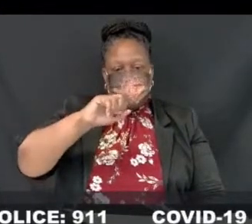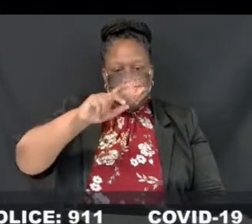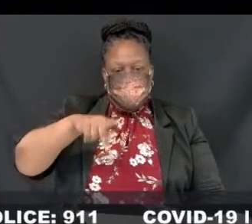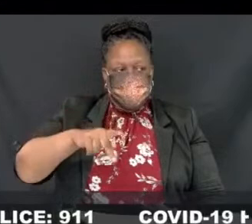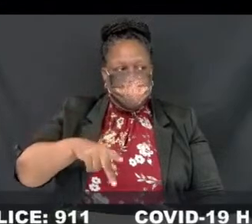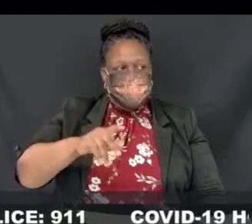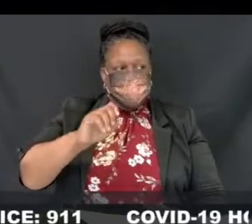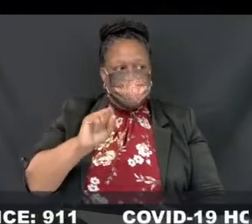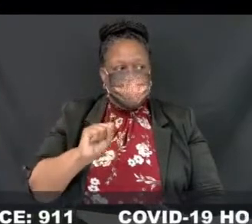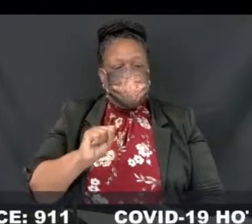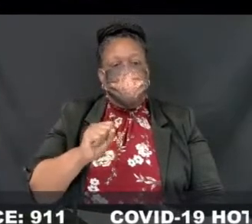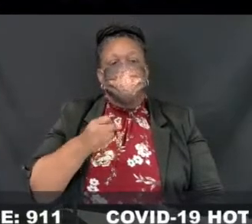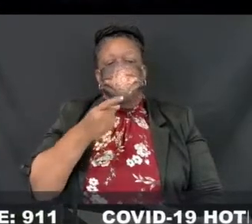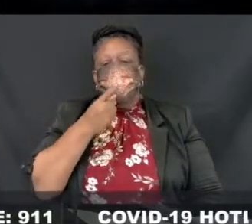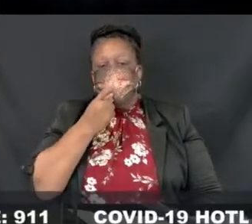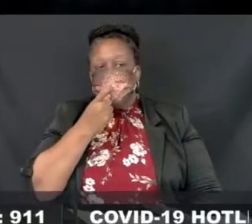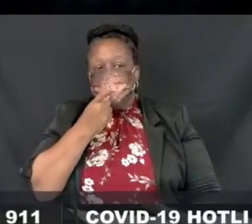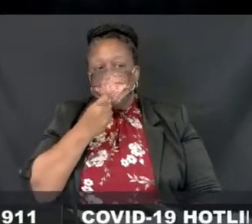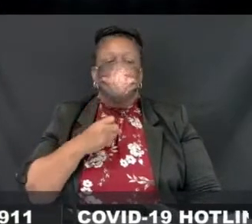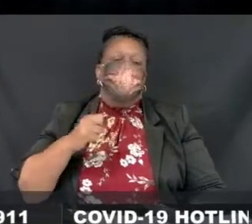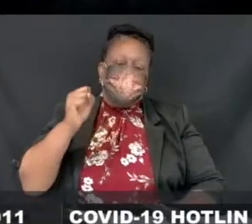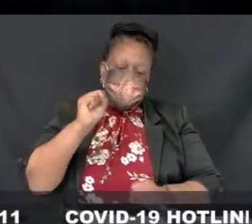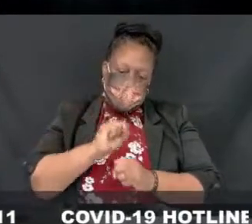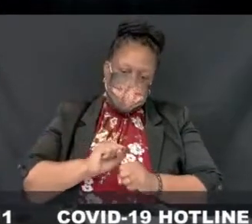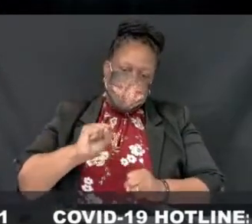big sister to me,